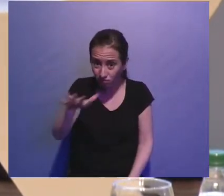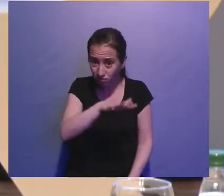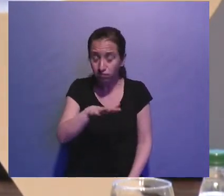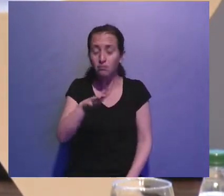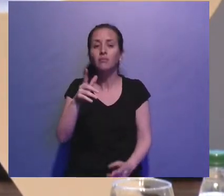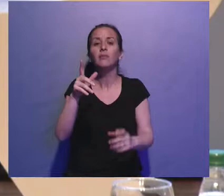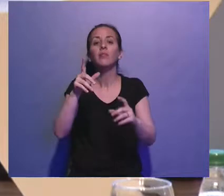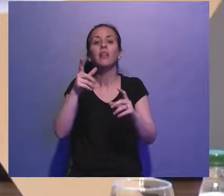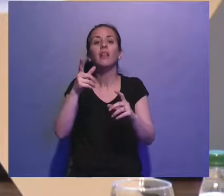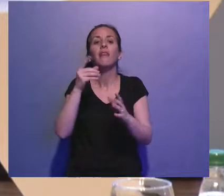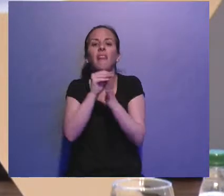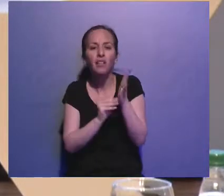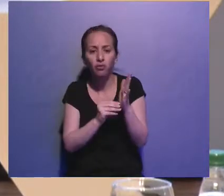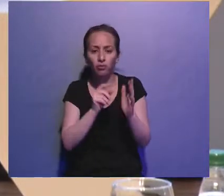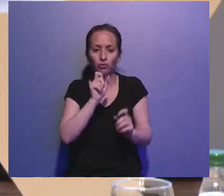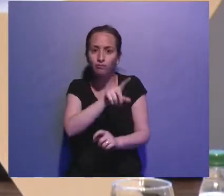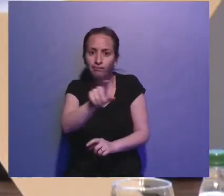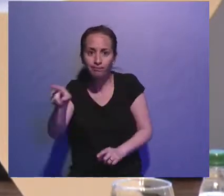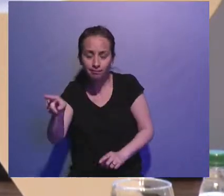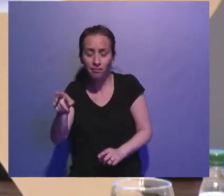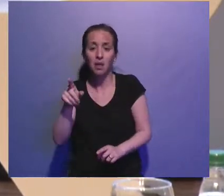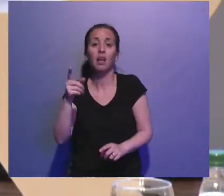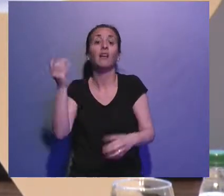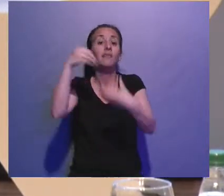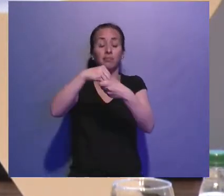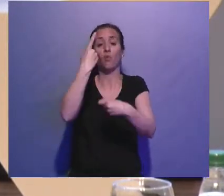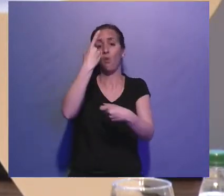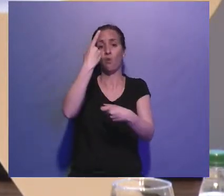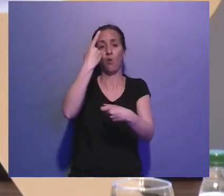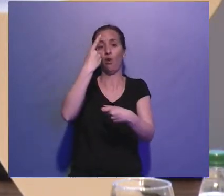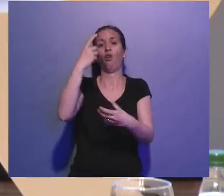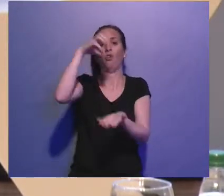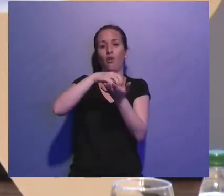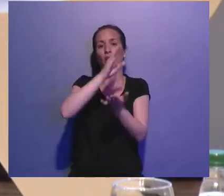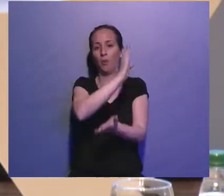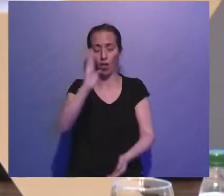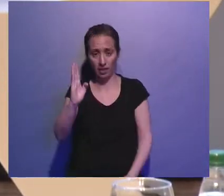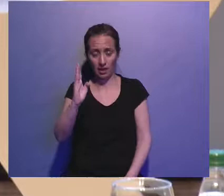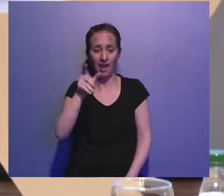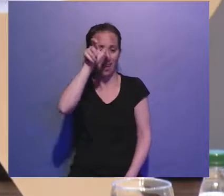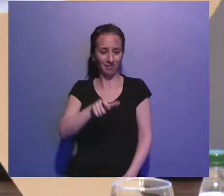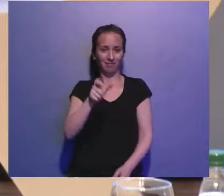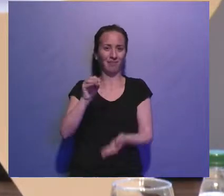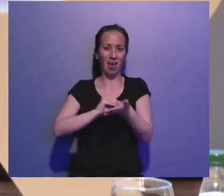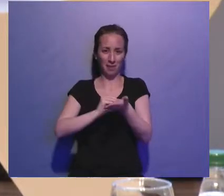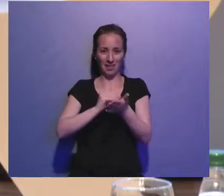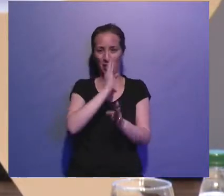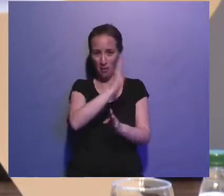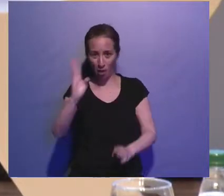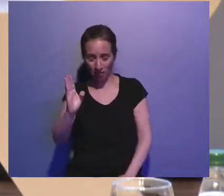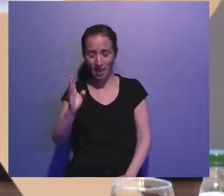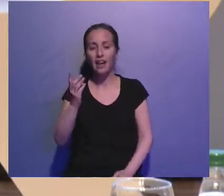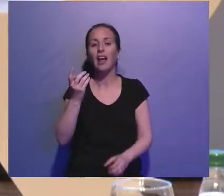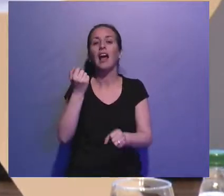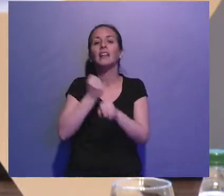specific issue. Anyone is invited to go. The librarians tell people about it in their day-to-day work. People show up just if they're interested